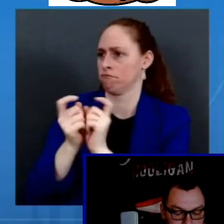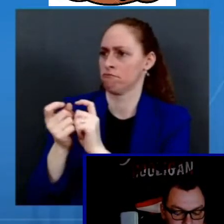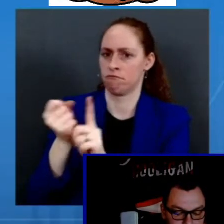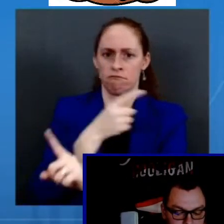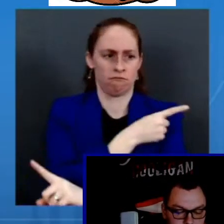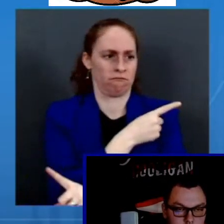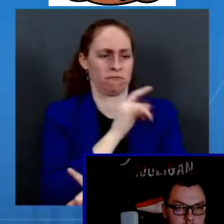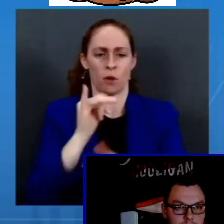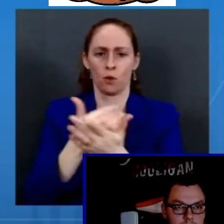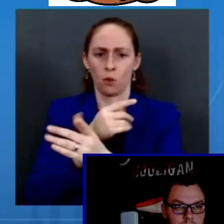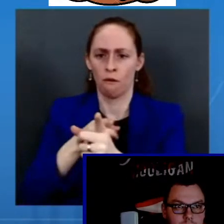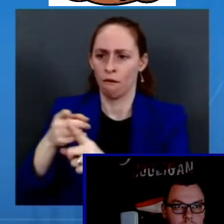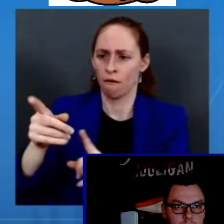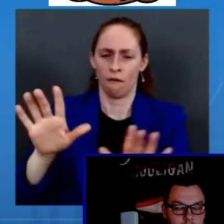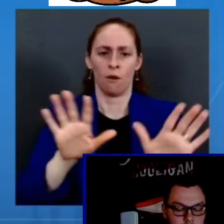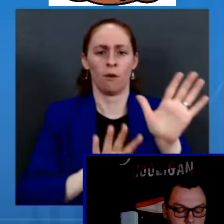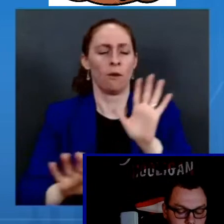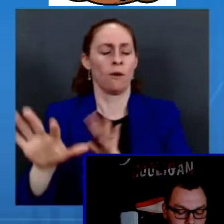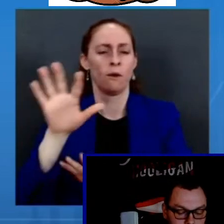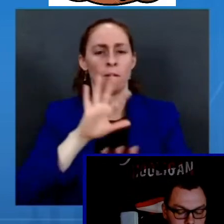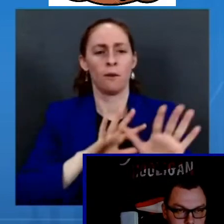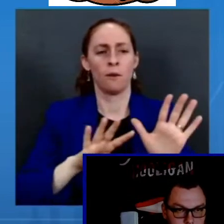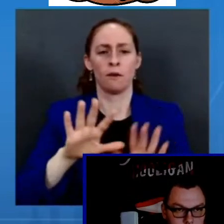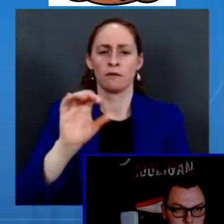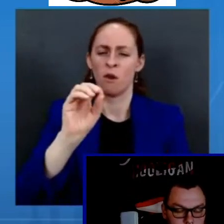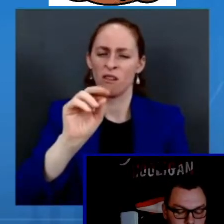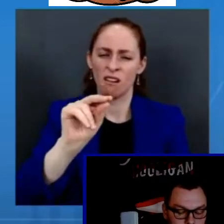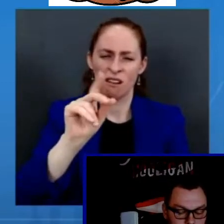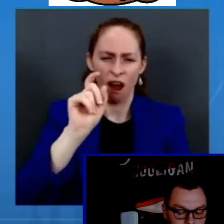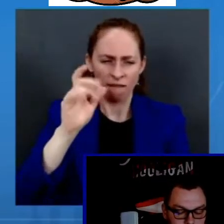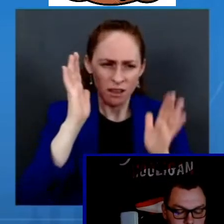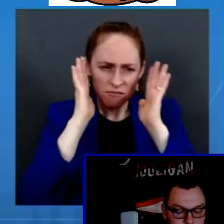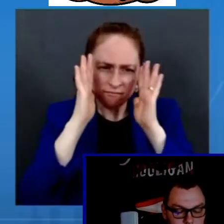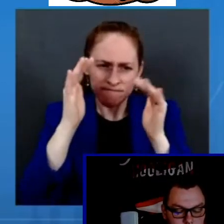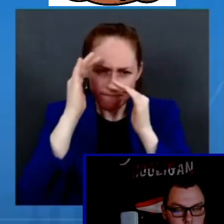Last question. Let's go to Josh Wingrove at Bloomberg.